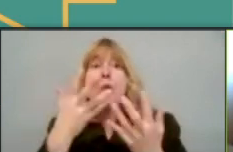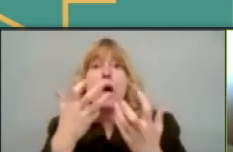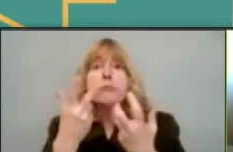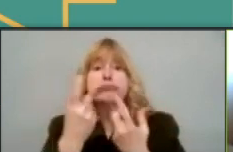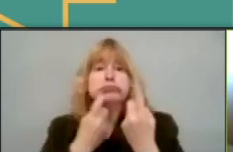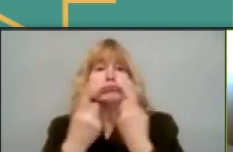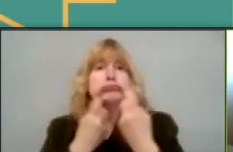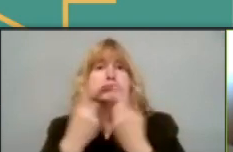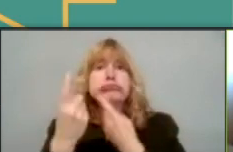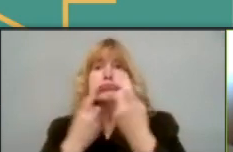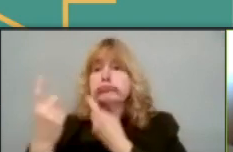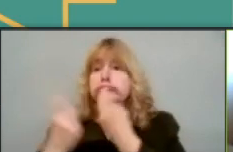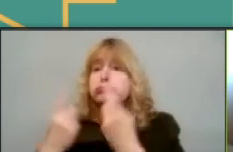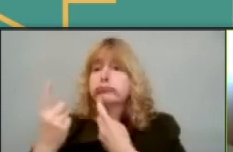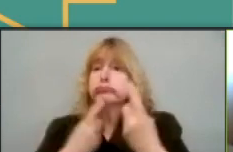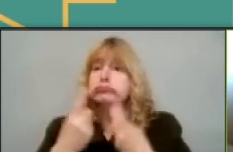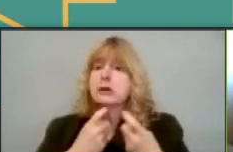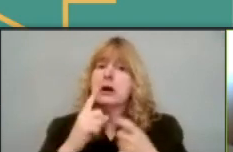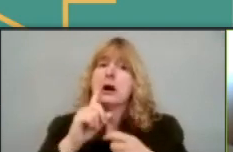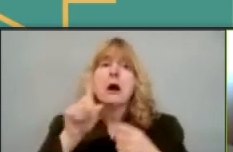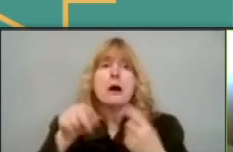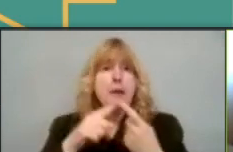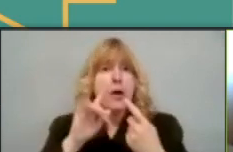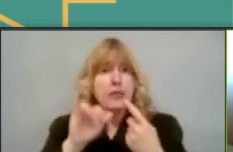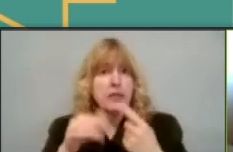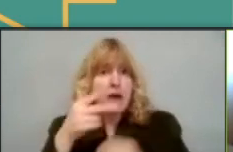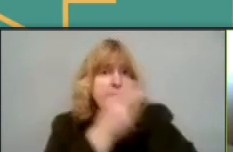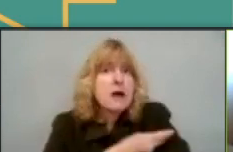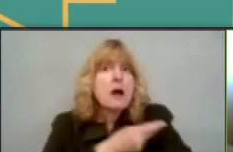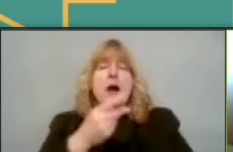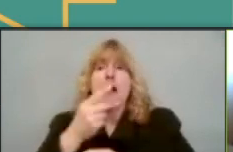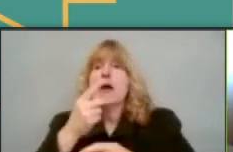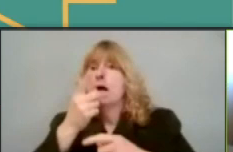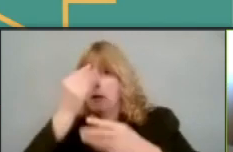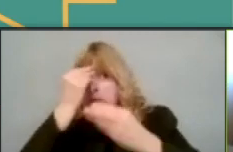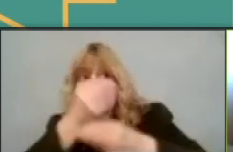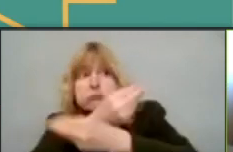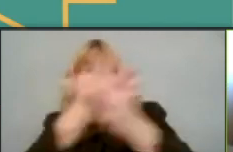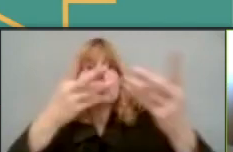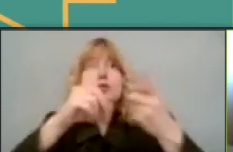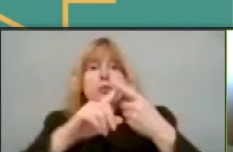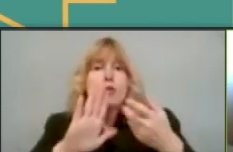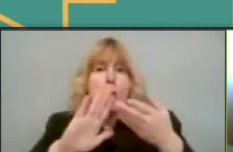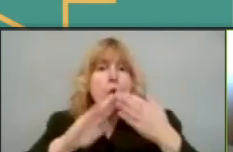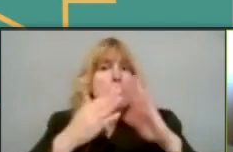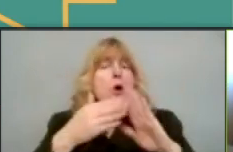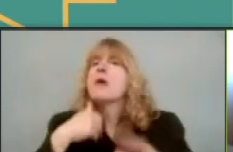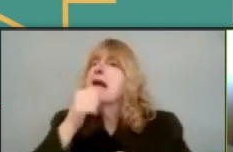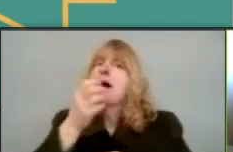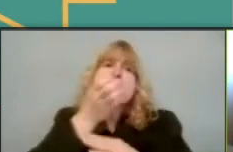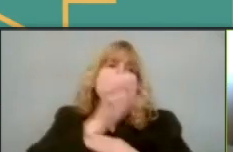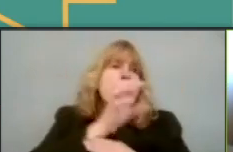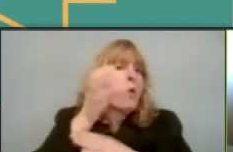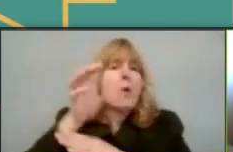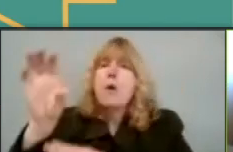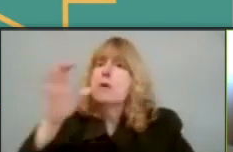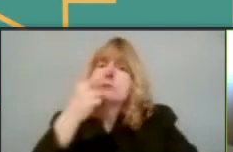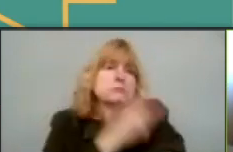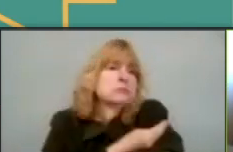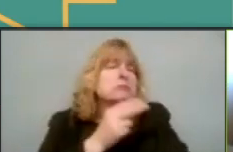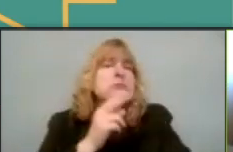and bring that information into your community, we're not going to force anyone to get the vaccine. Our motto is just get the information